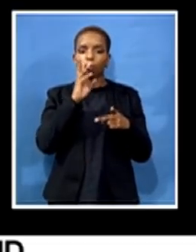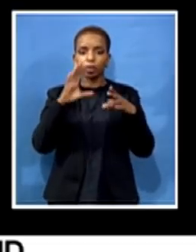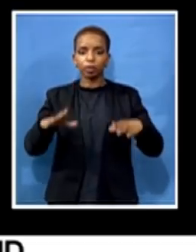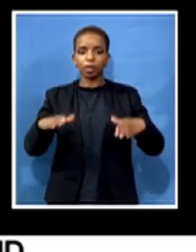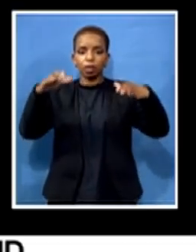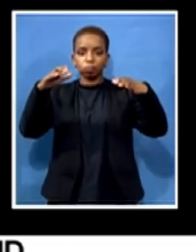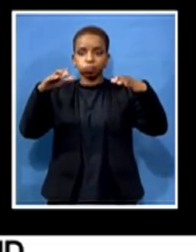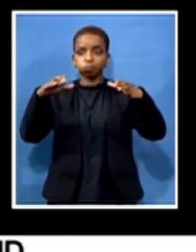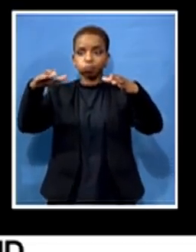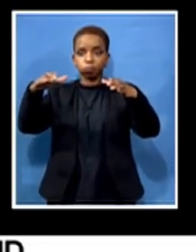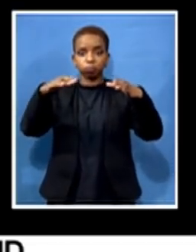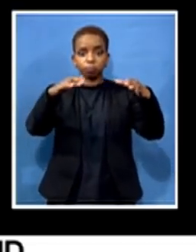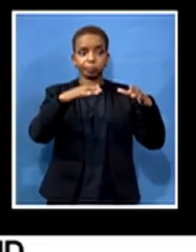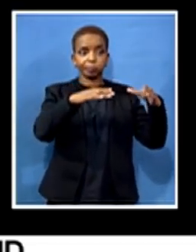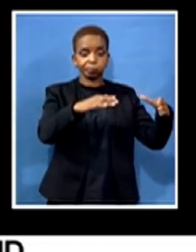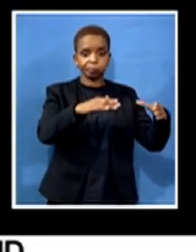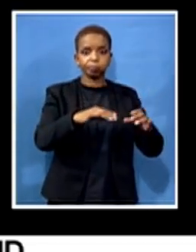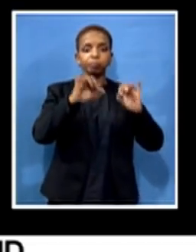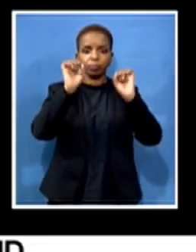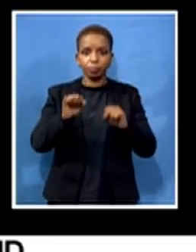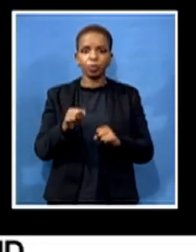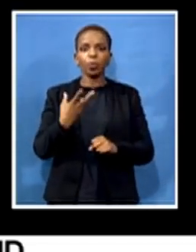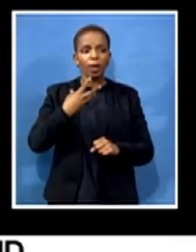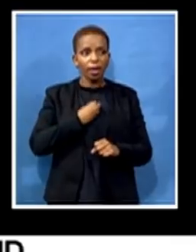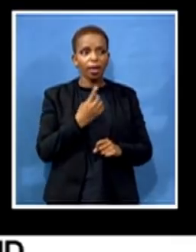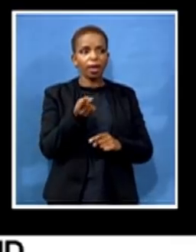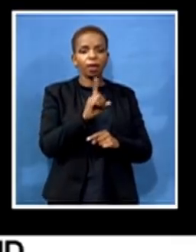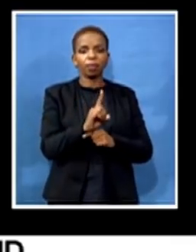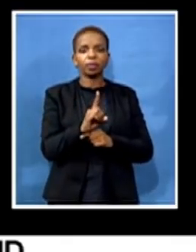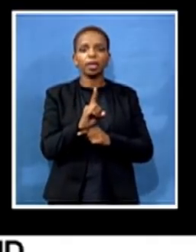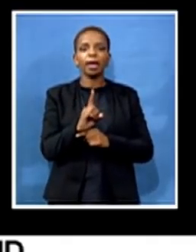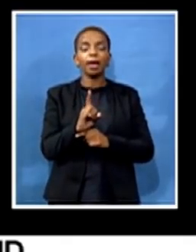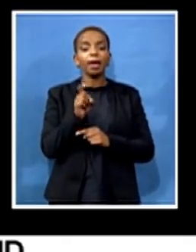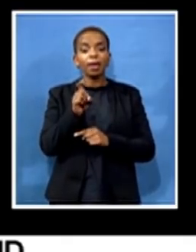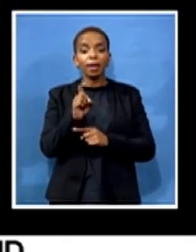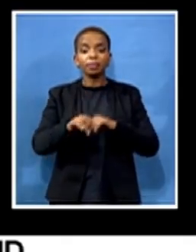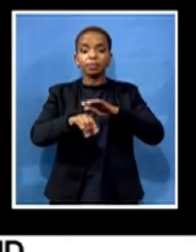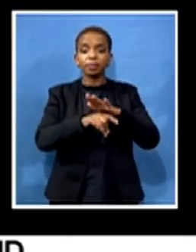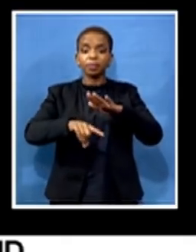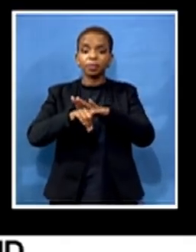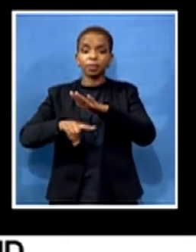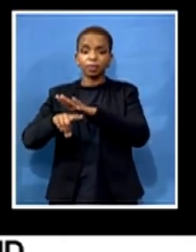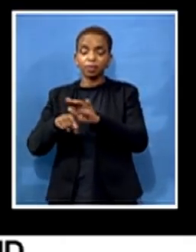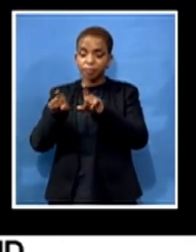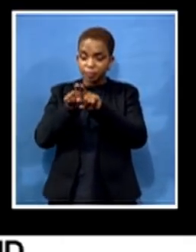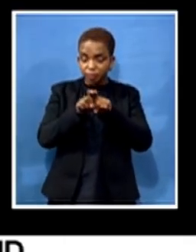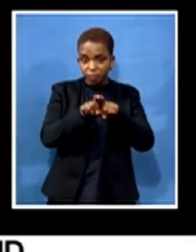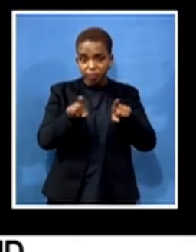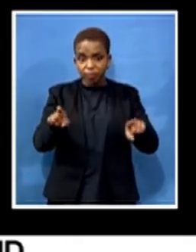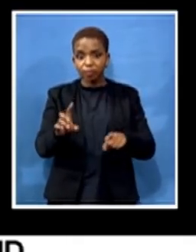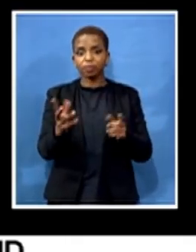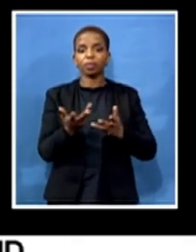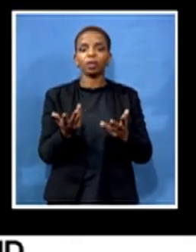the districts which are usually the ones at the local level that are supposed to